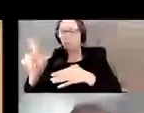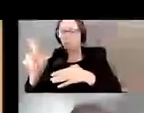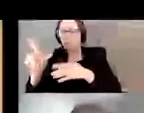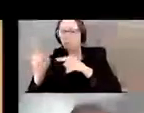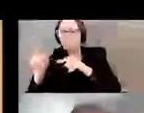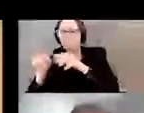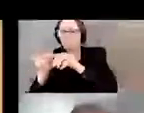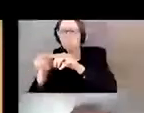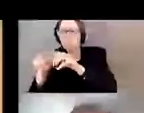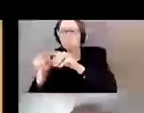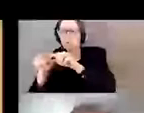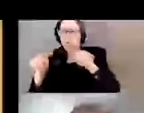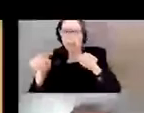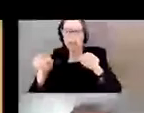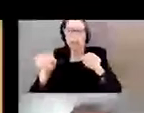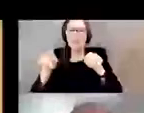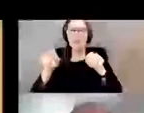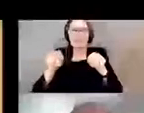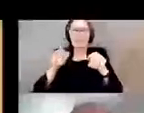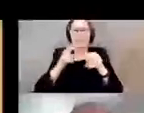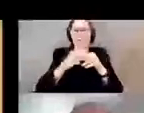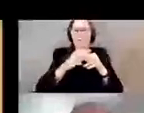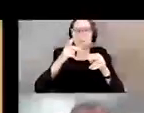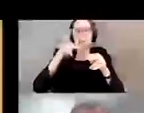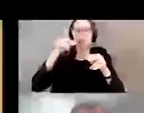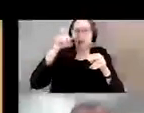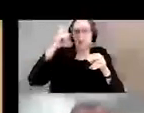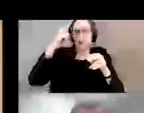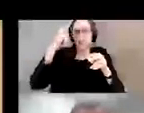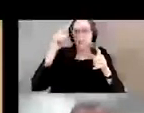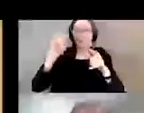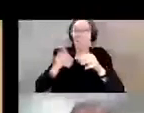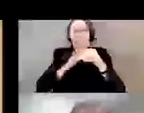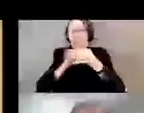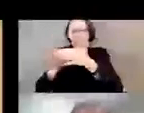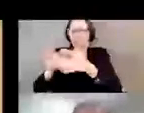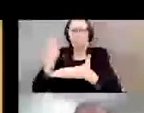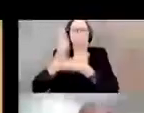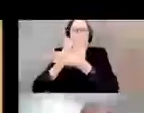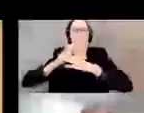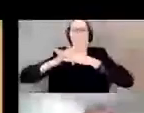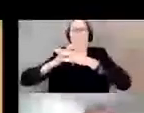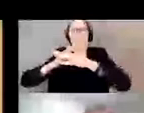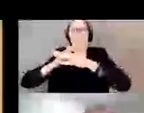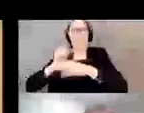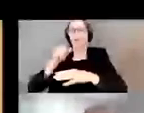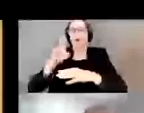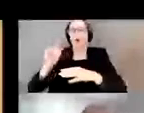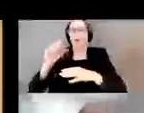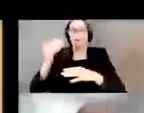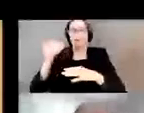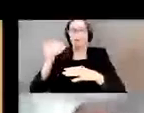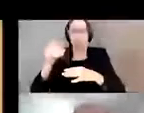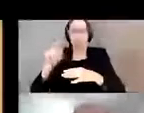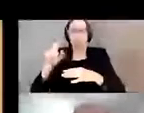the Afghan interim government, and the outside world is cut off. By August 15th, okay, Taliban forces